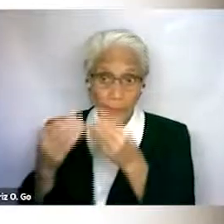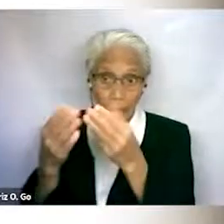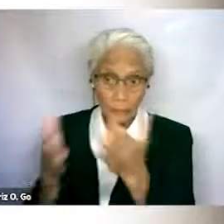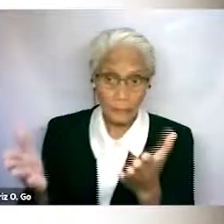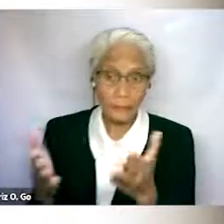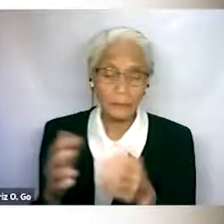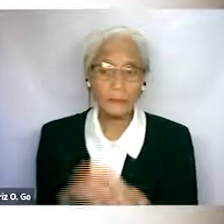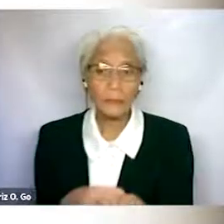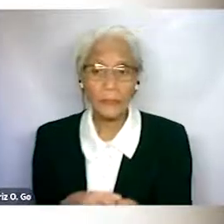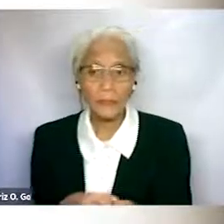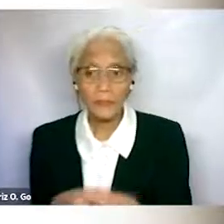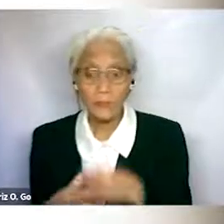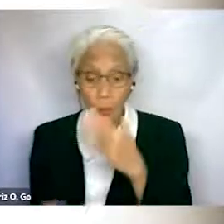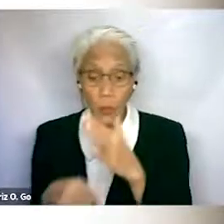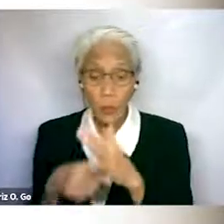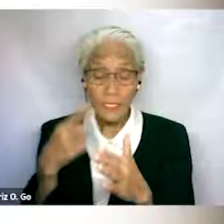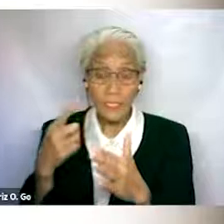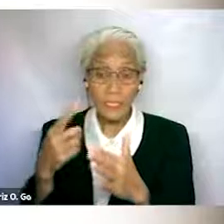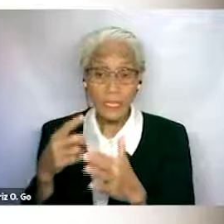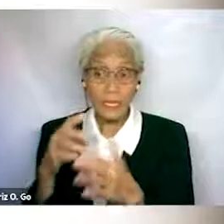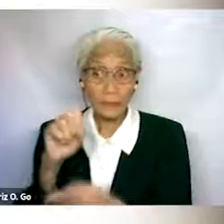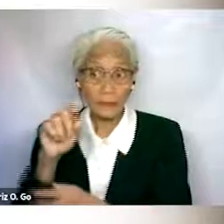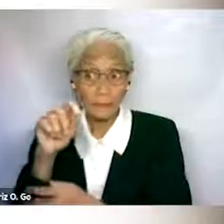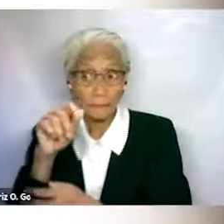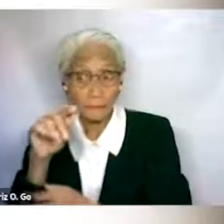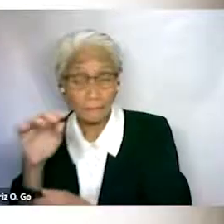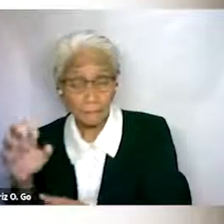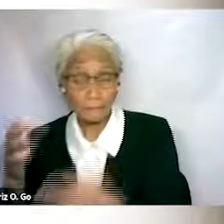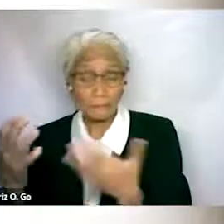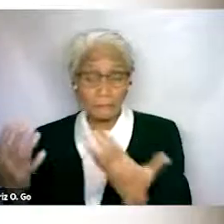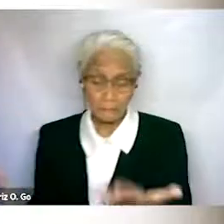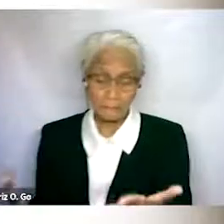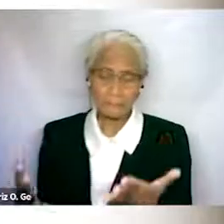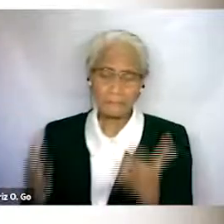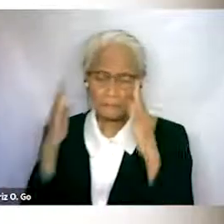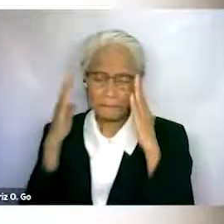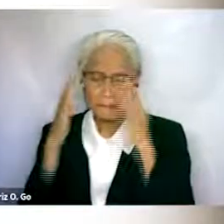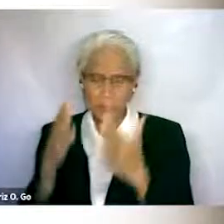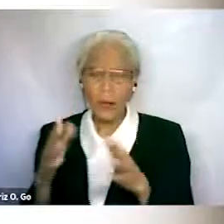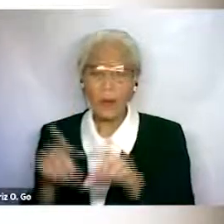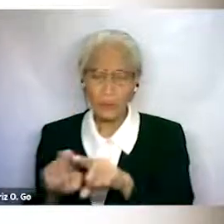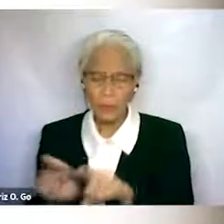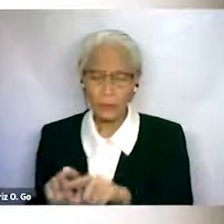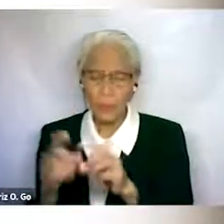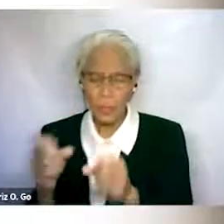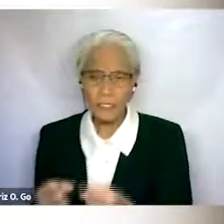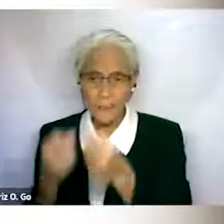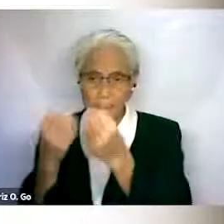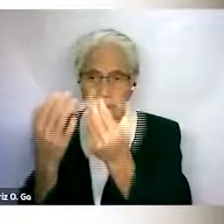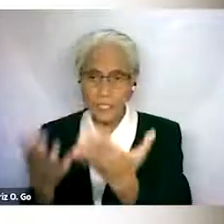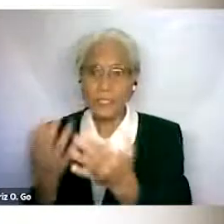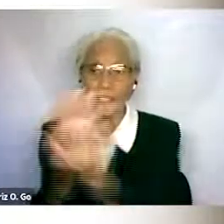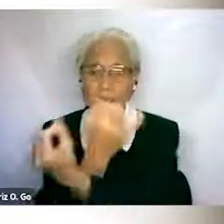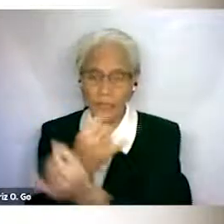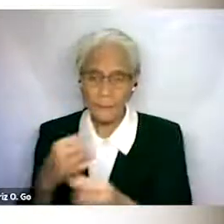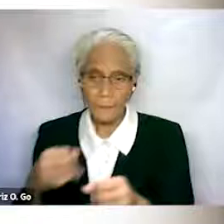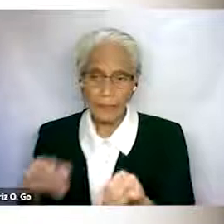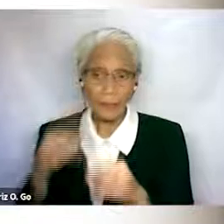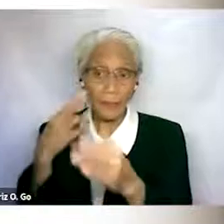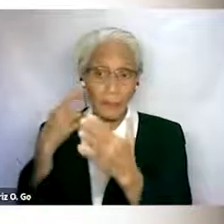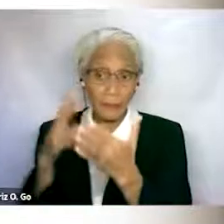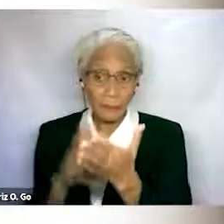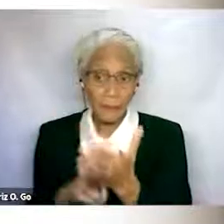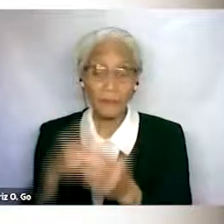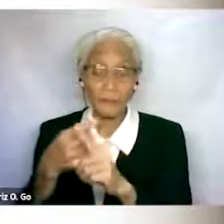of non-discrimination, very useful are the general recommendation 19 and 35 of CEDAW. They address